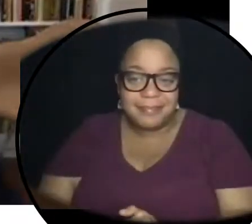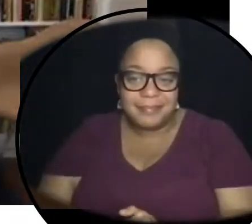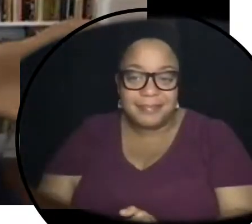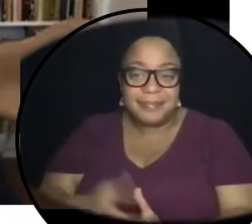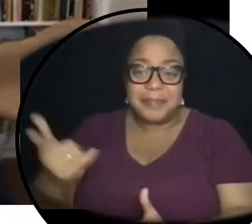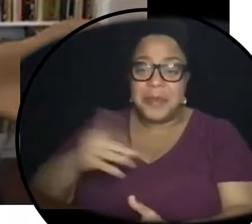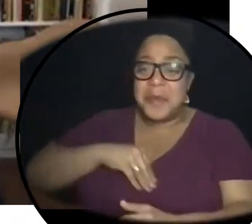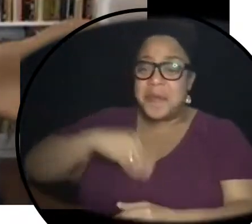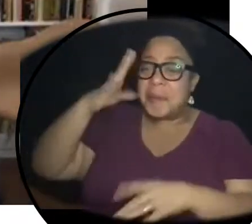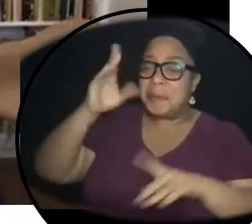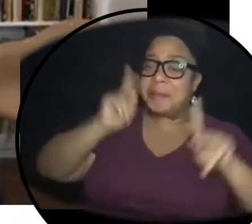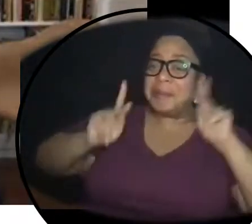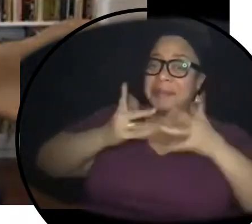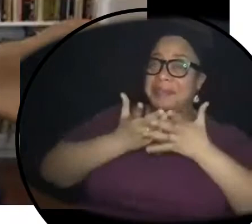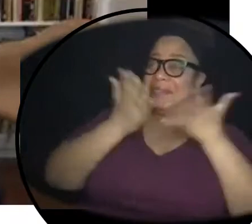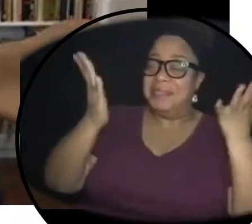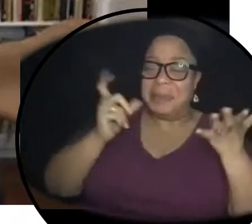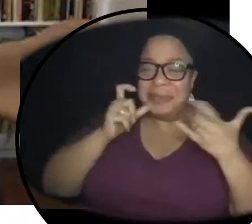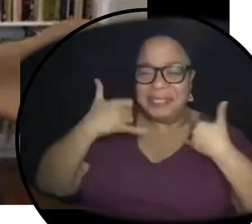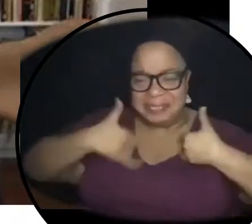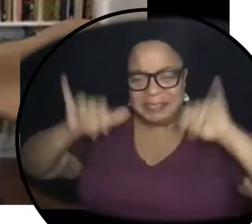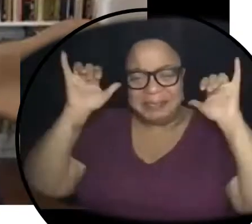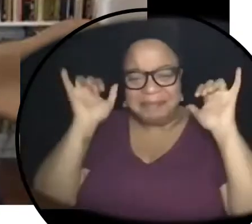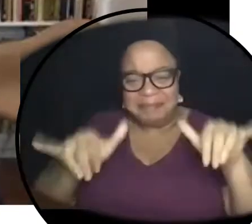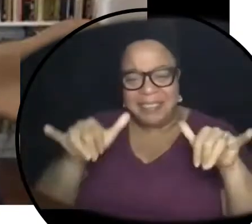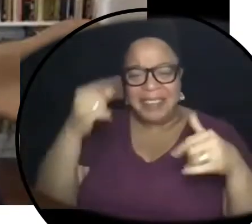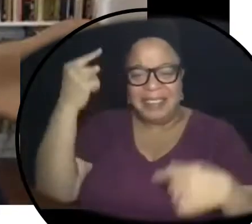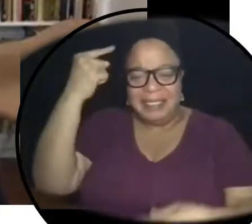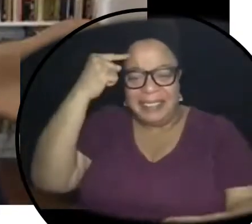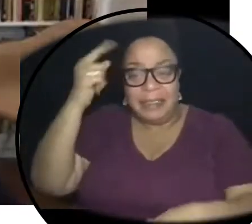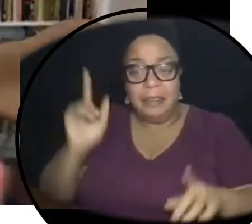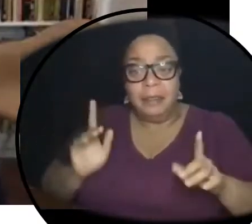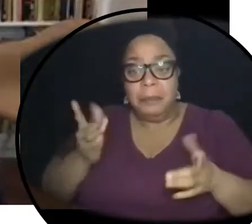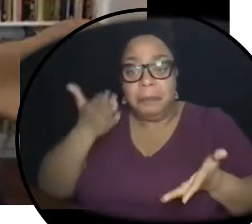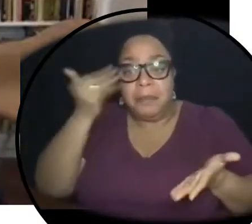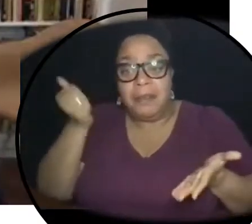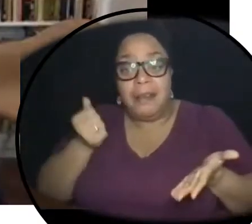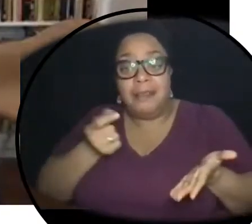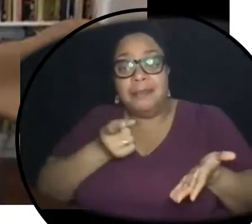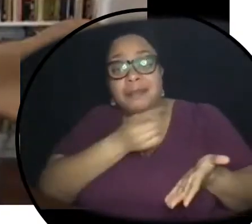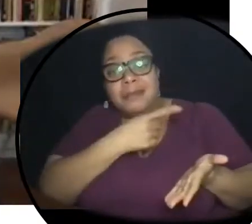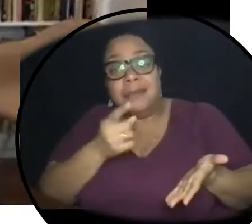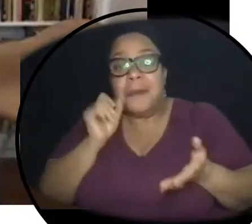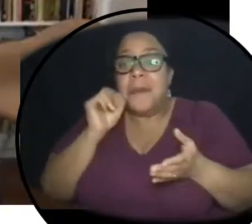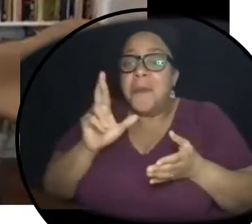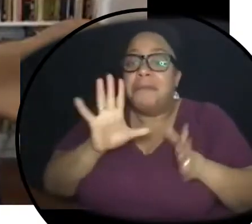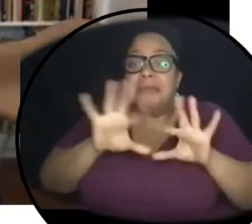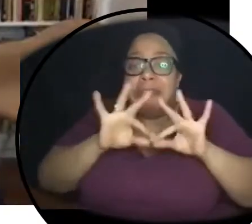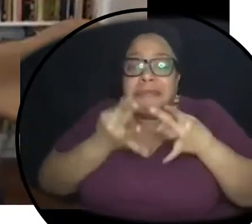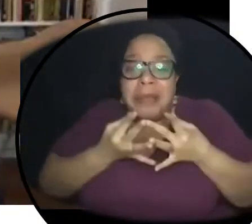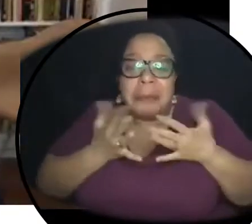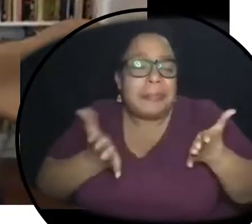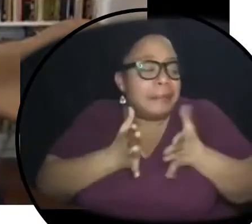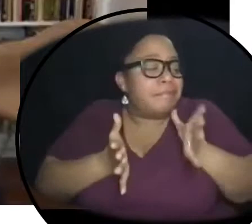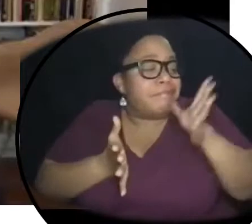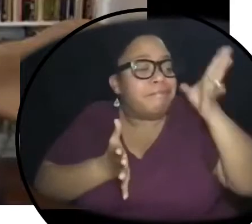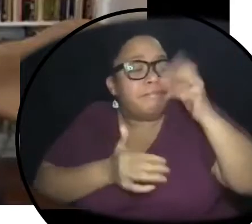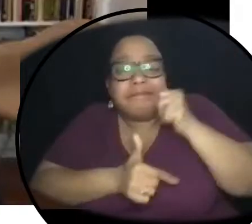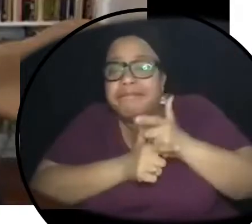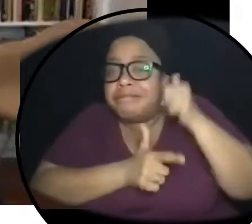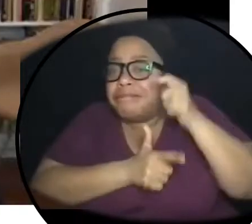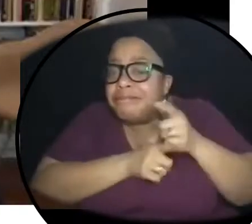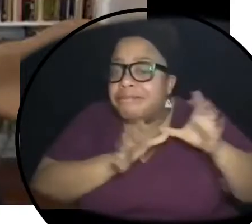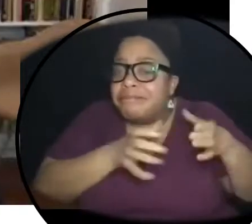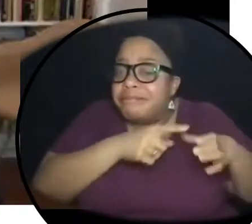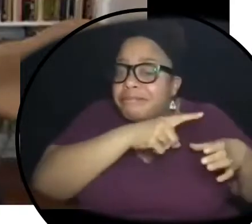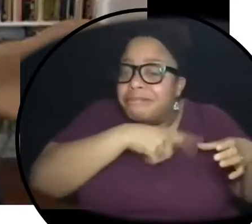idea what historical responsibility means. Capitalism, especially capitalist ideology in